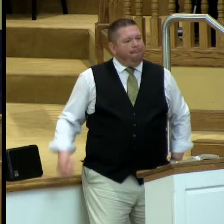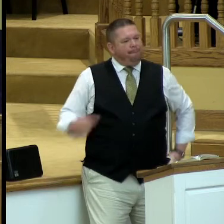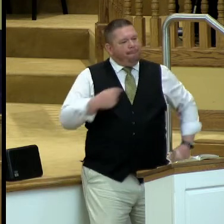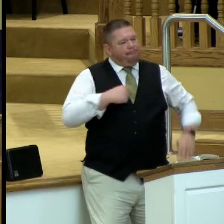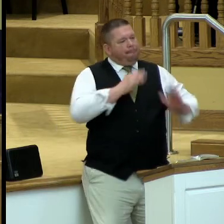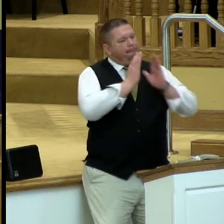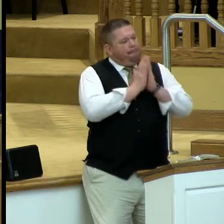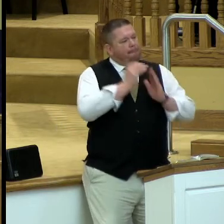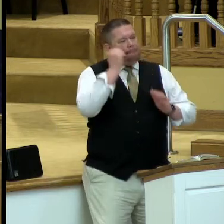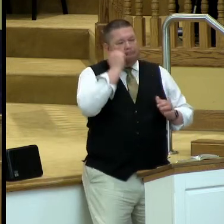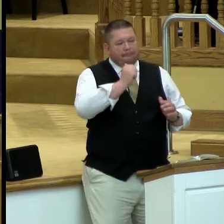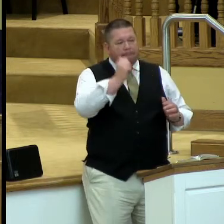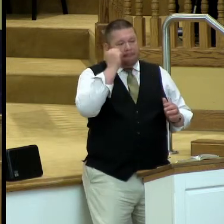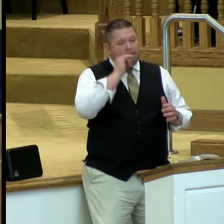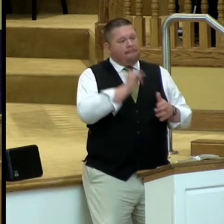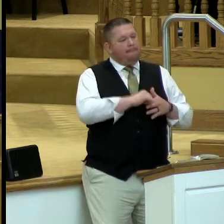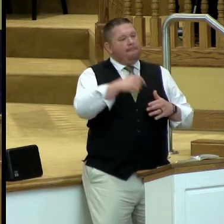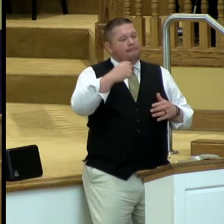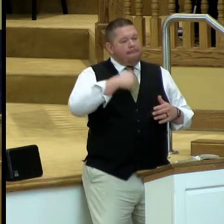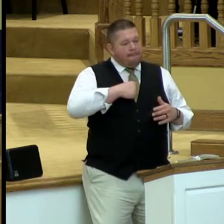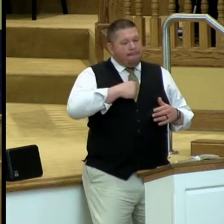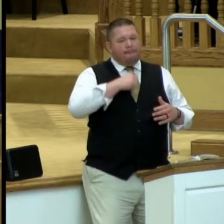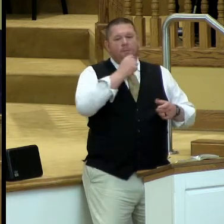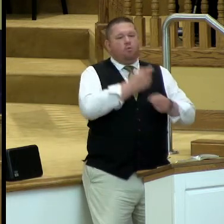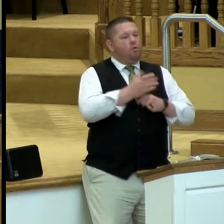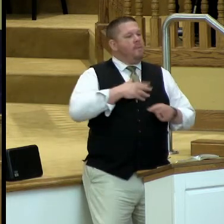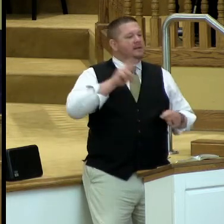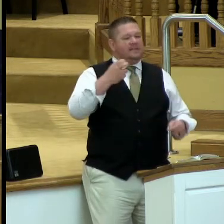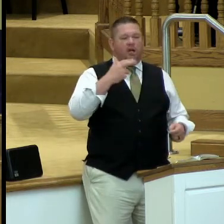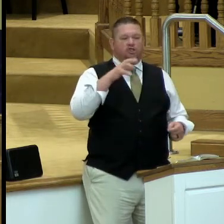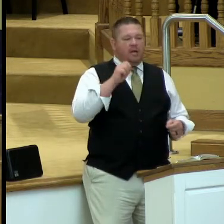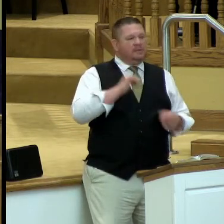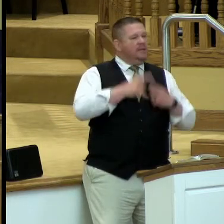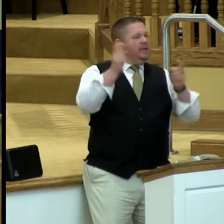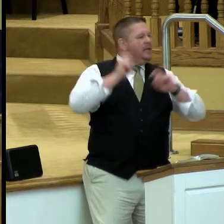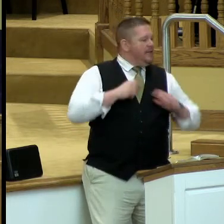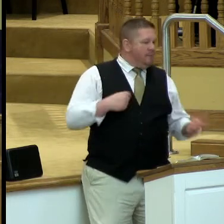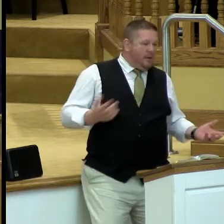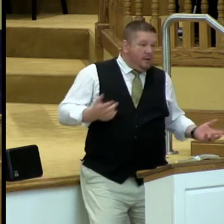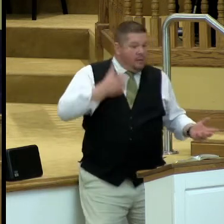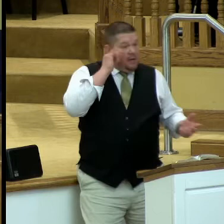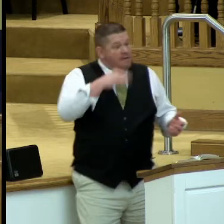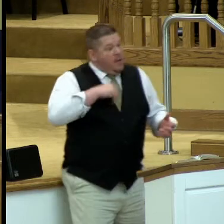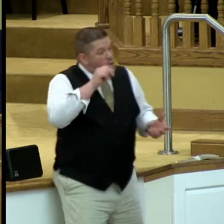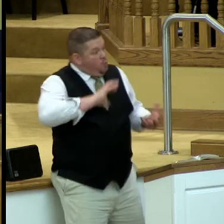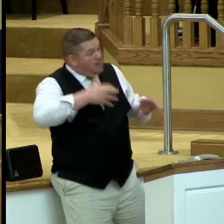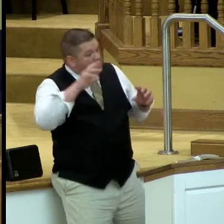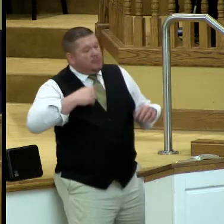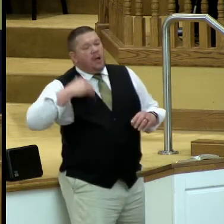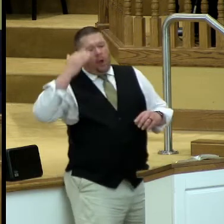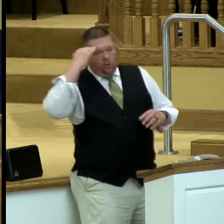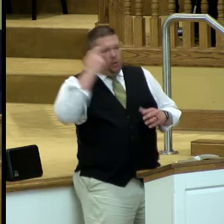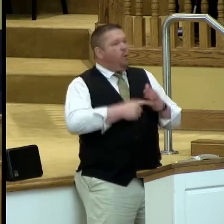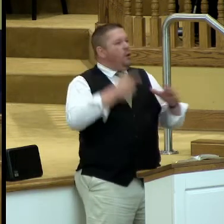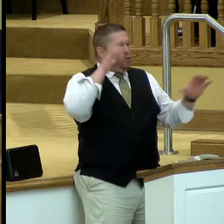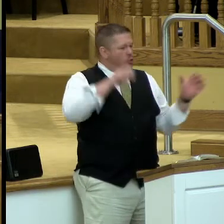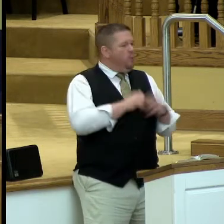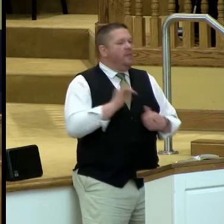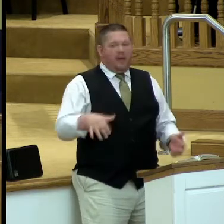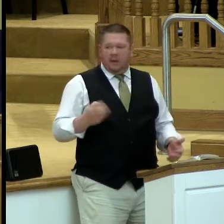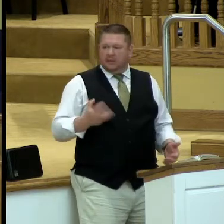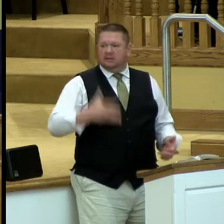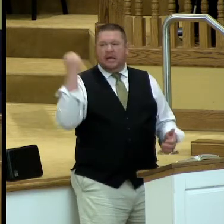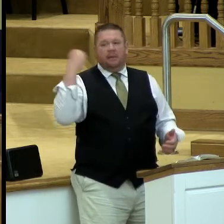I pray every single day that I don't ruin my second chance that he gave me. Because if I do mess it up, I know what he's going to do with